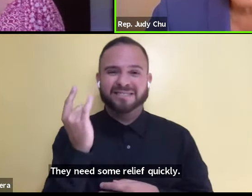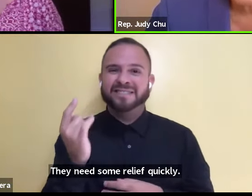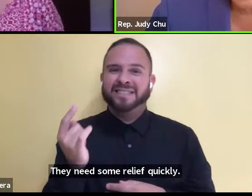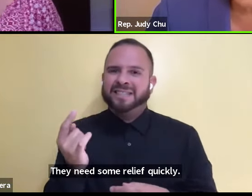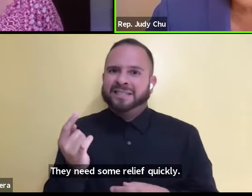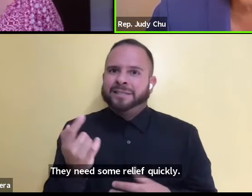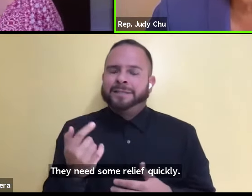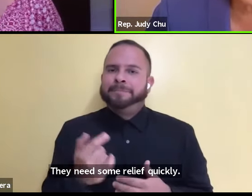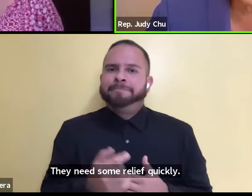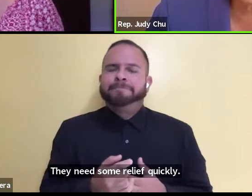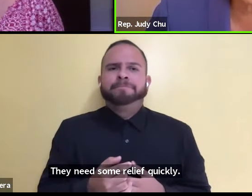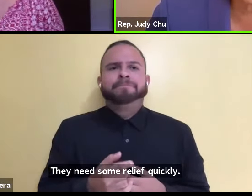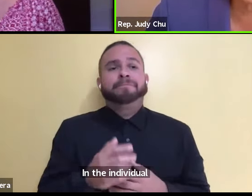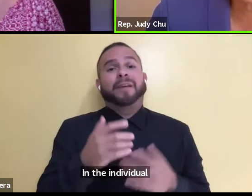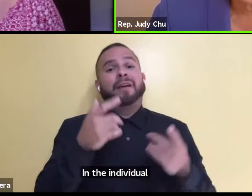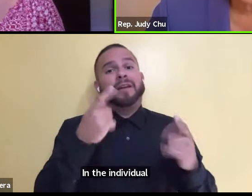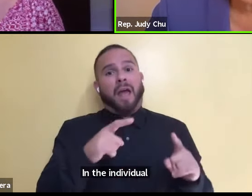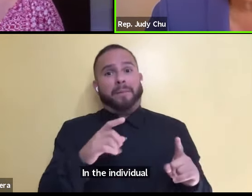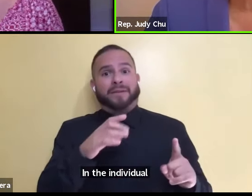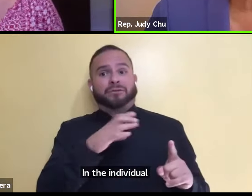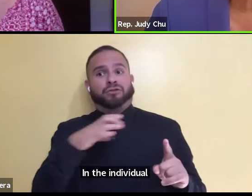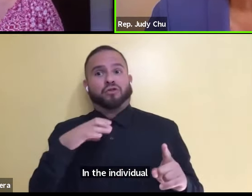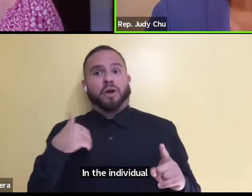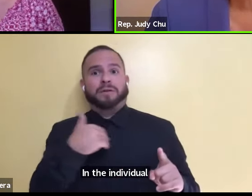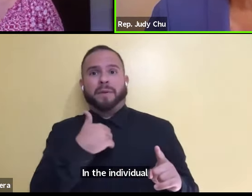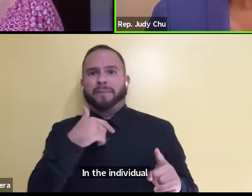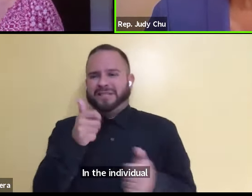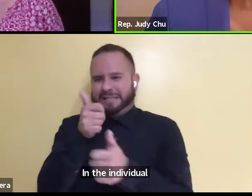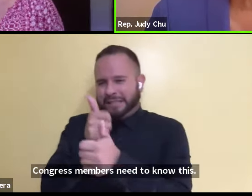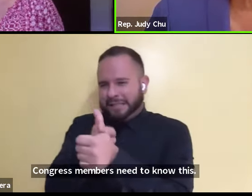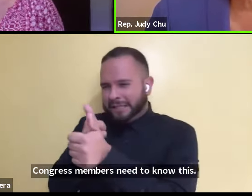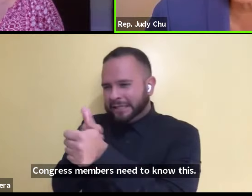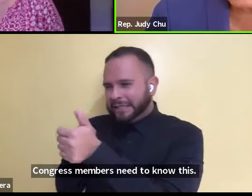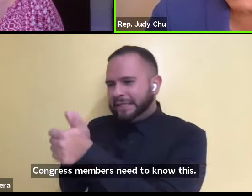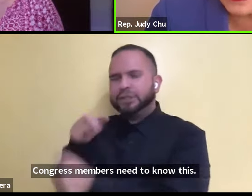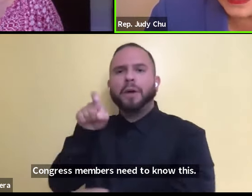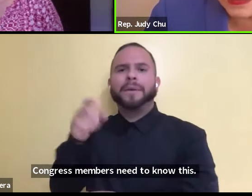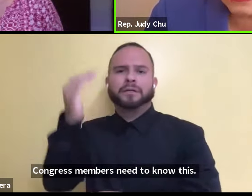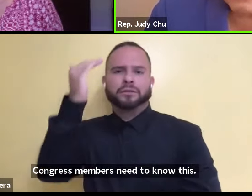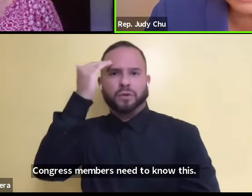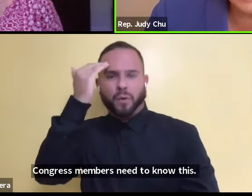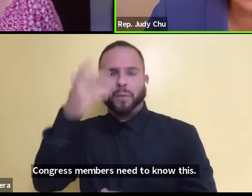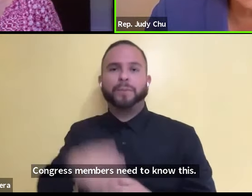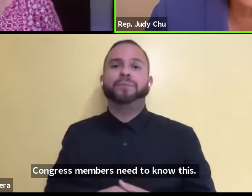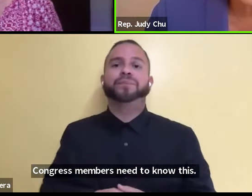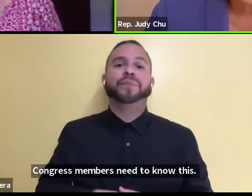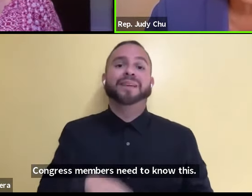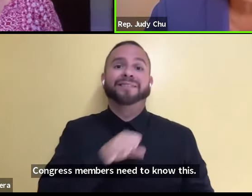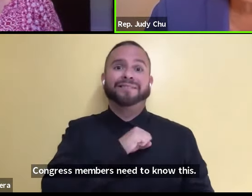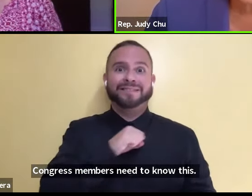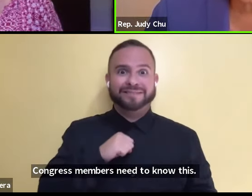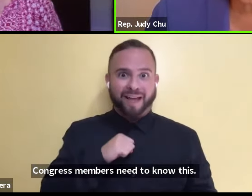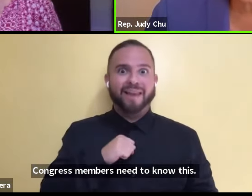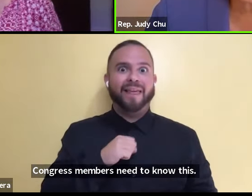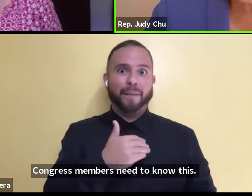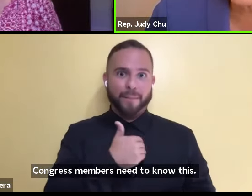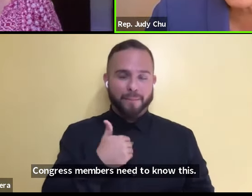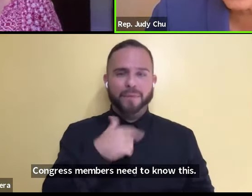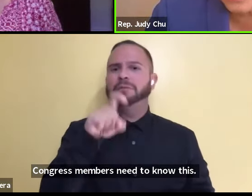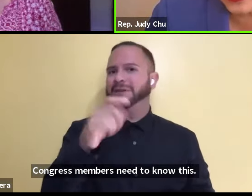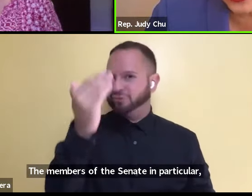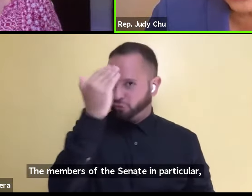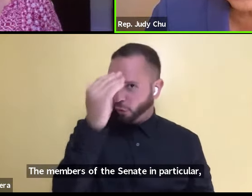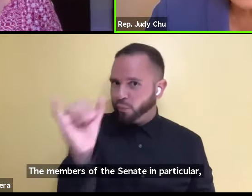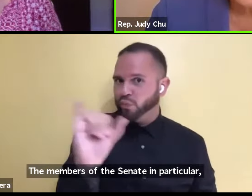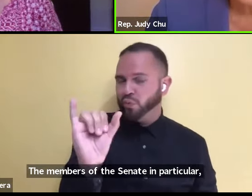individual Congress members need to know this. The members of the Senate in particular, there are